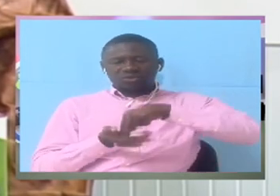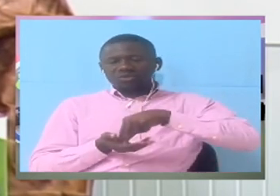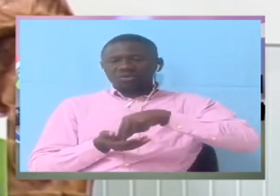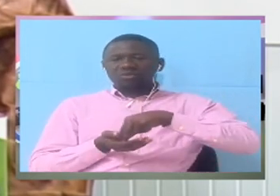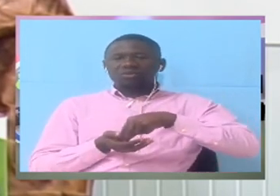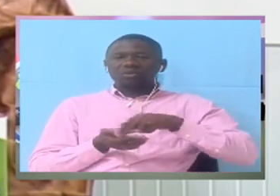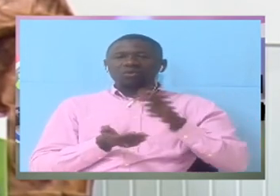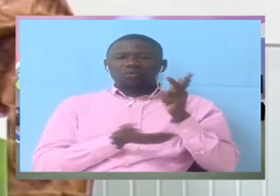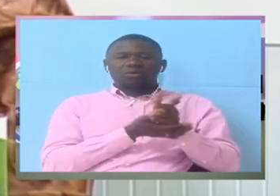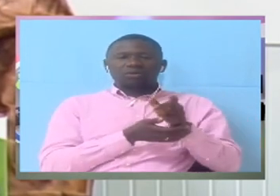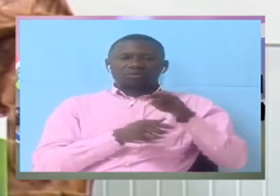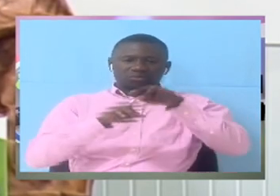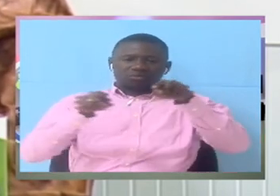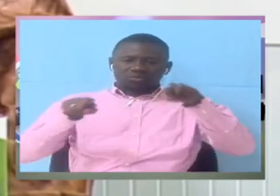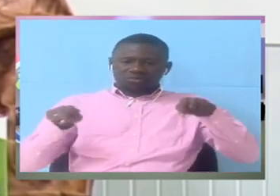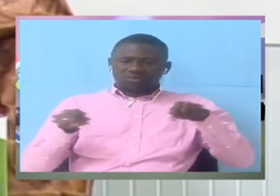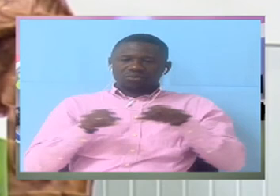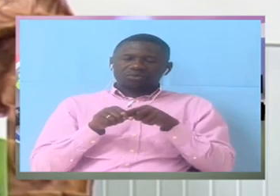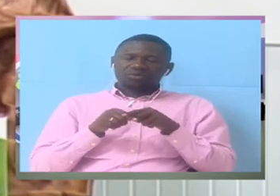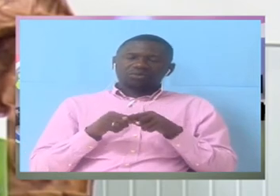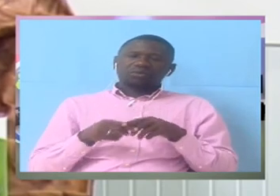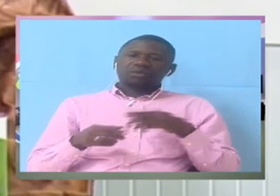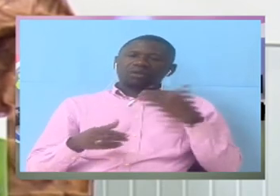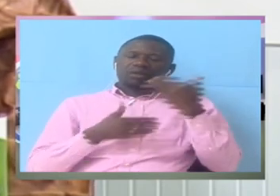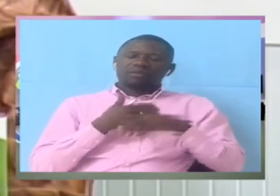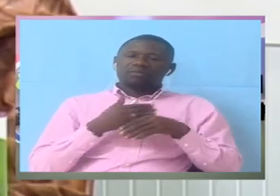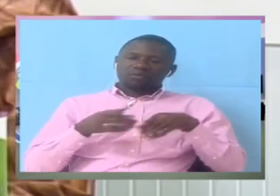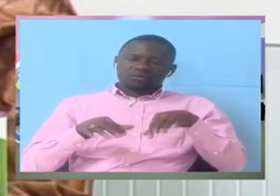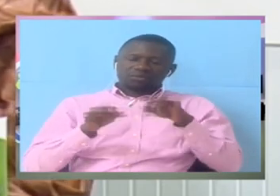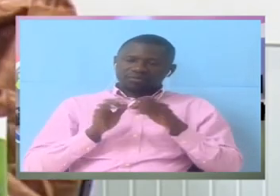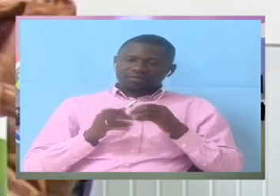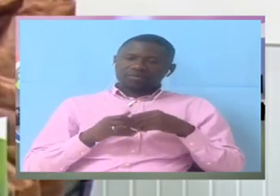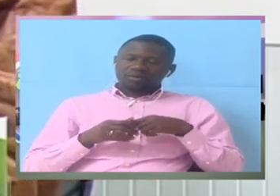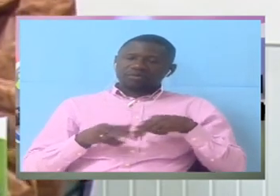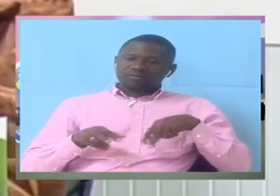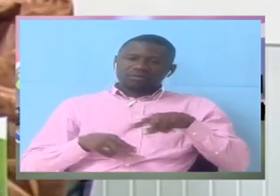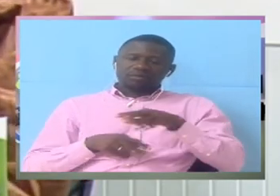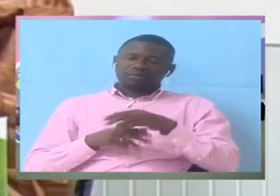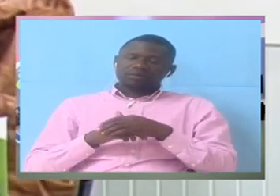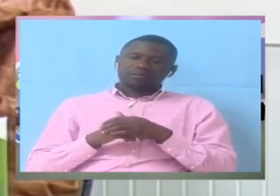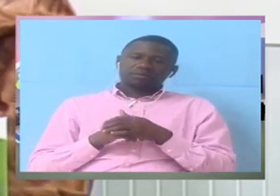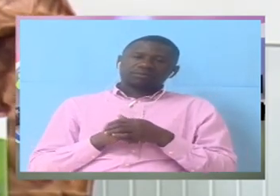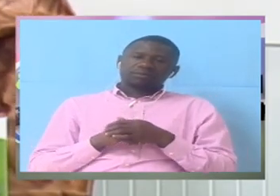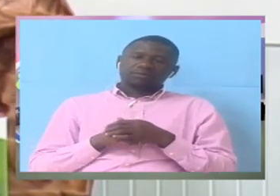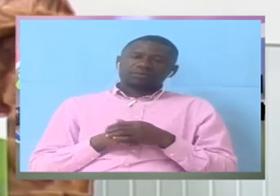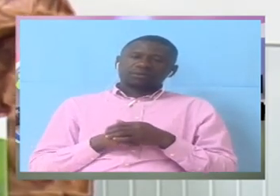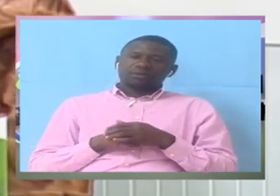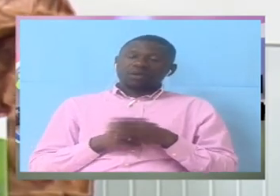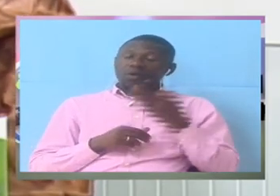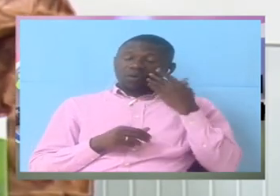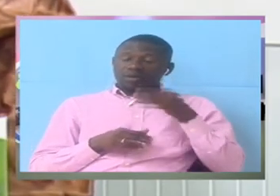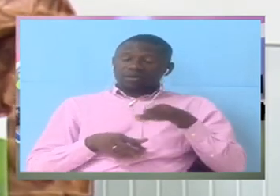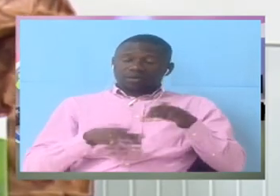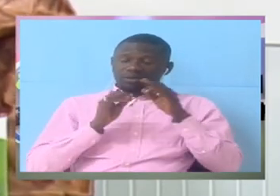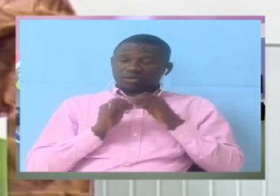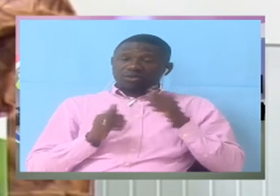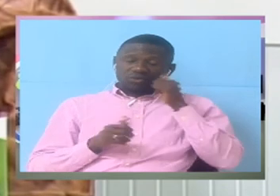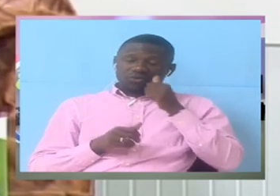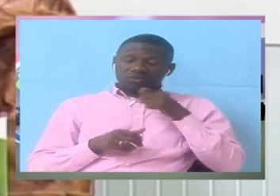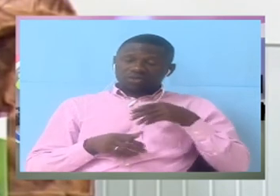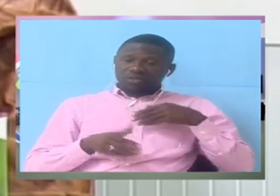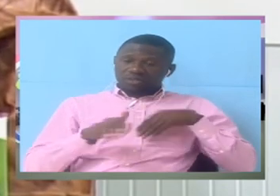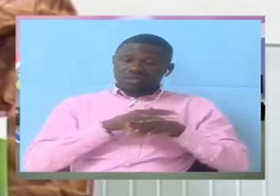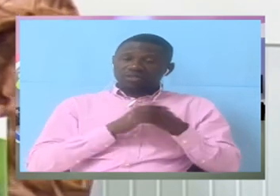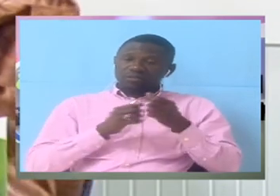took the witness box. They never took that from our feet. And when they are taking us, they used to take us